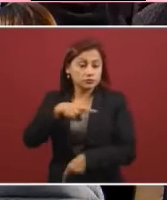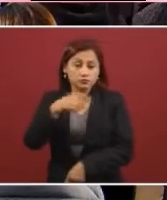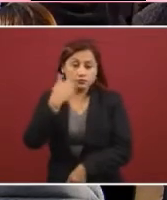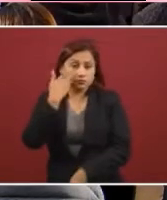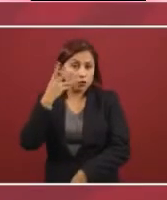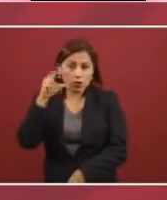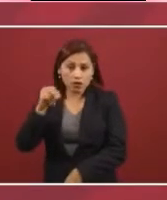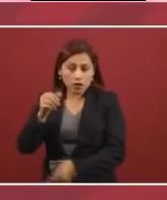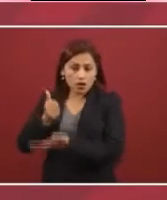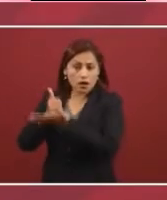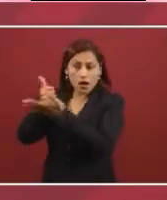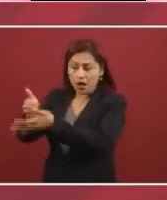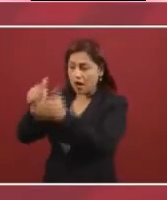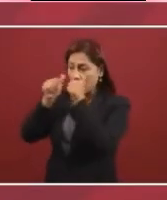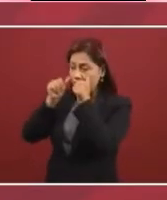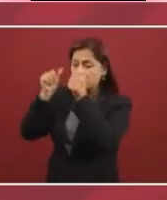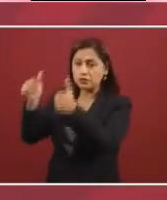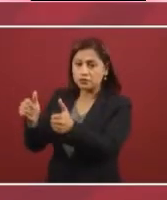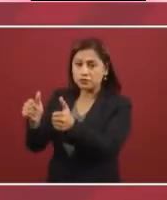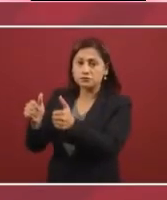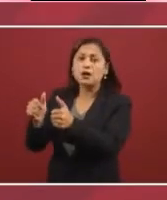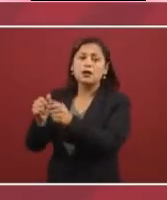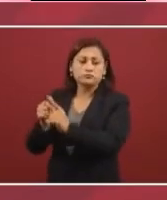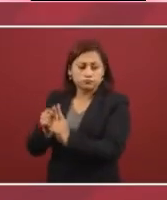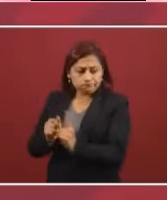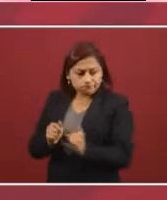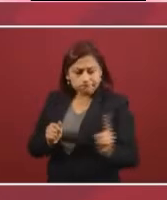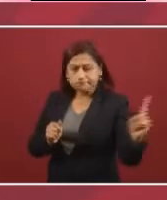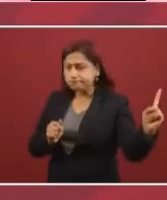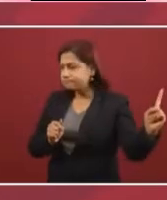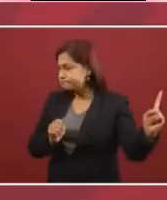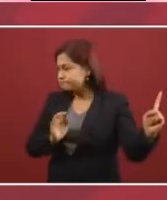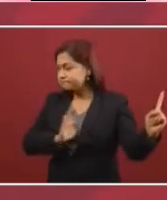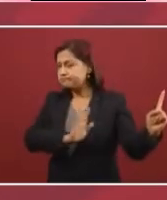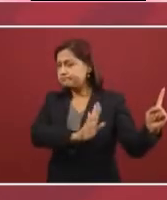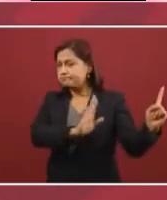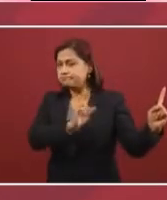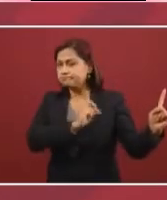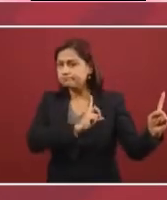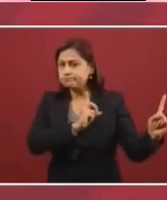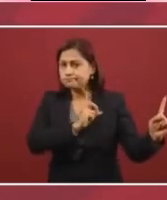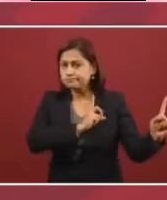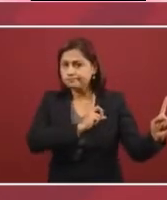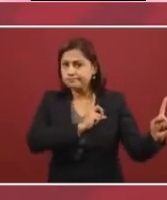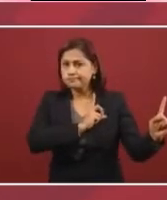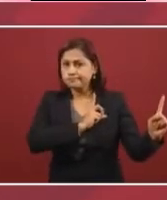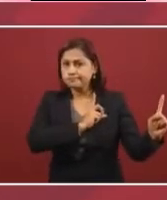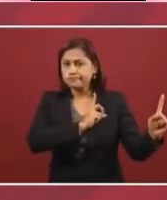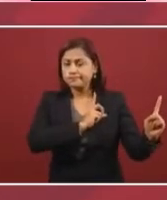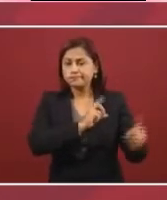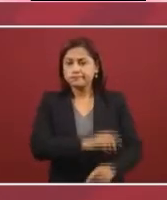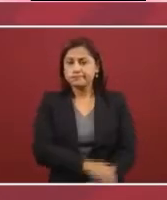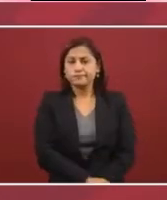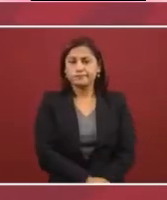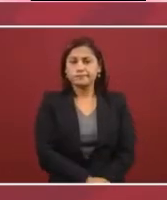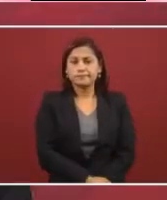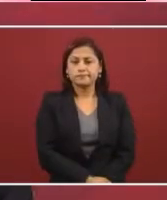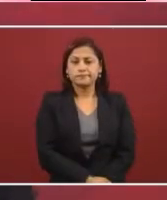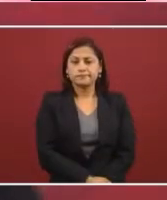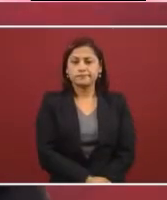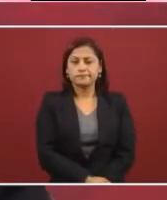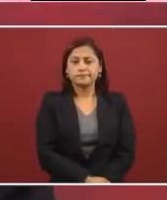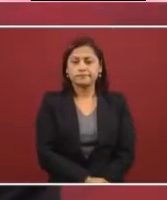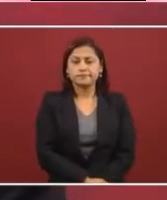And let them isolate themselves and become an individualist and look